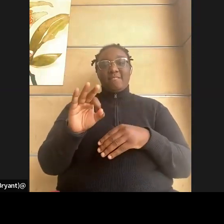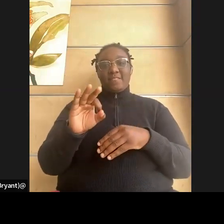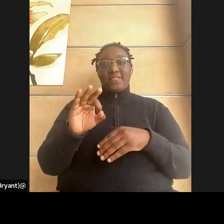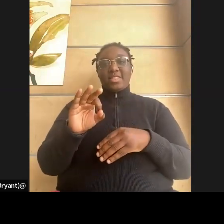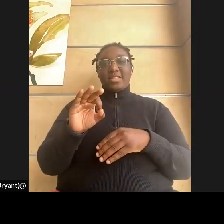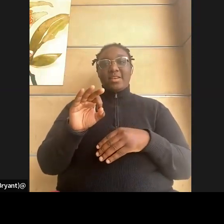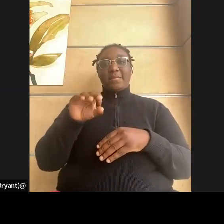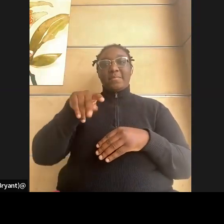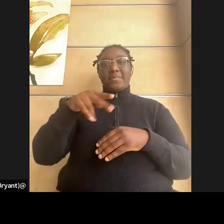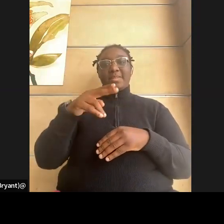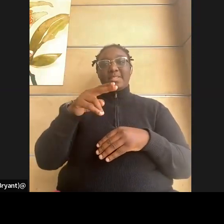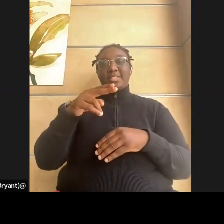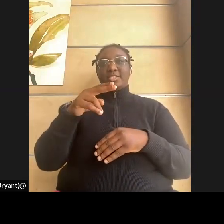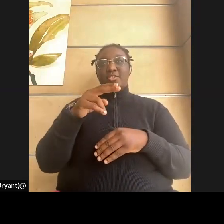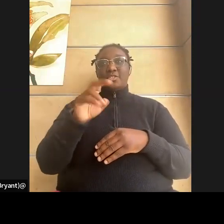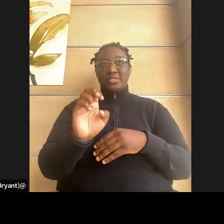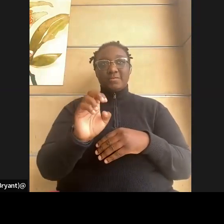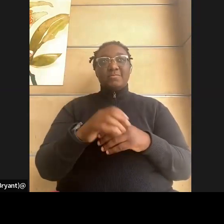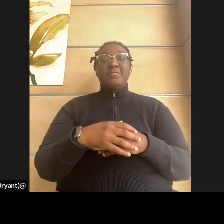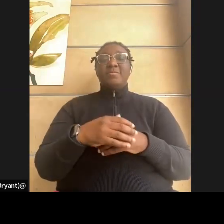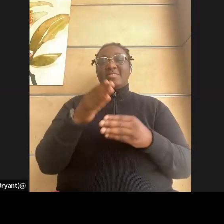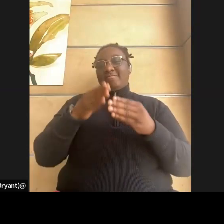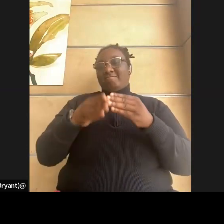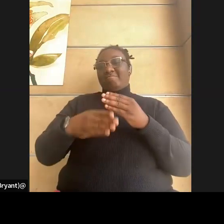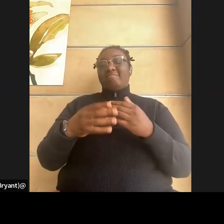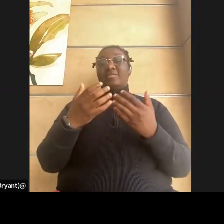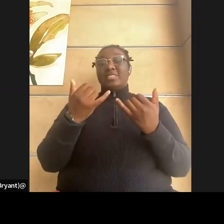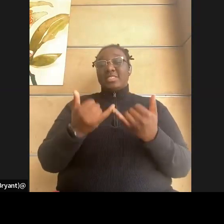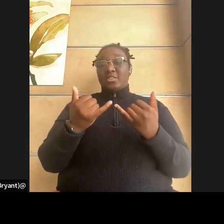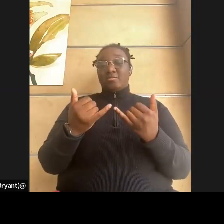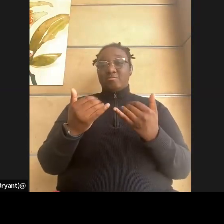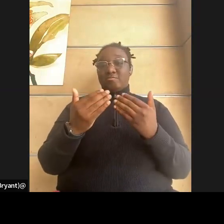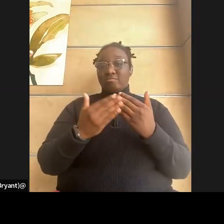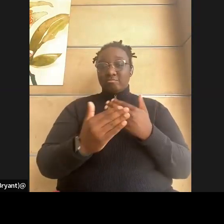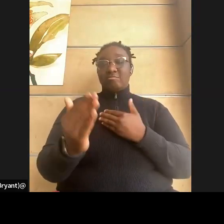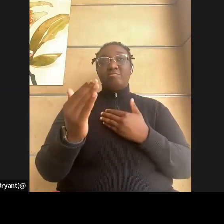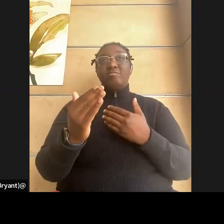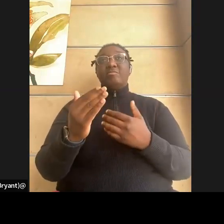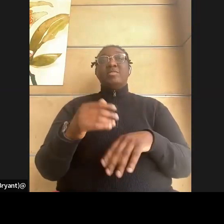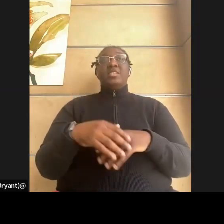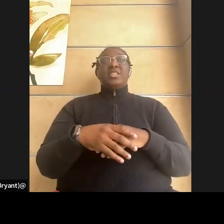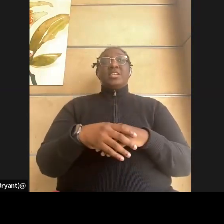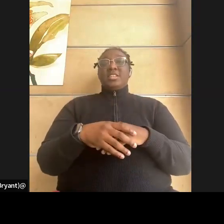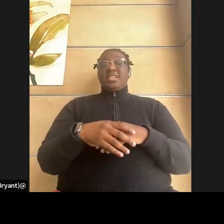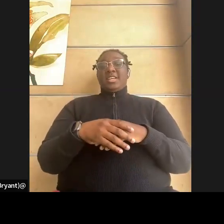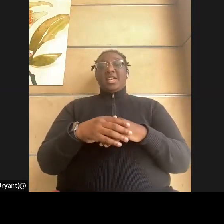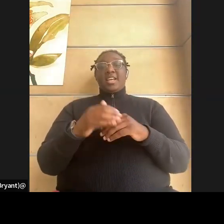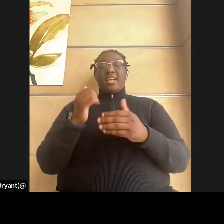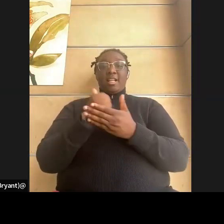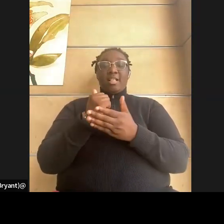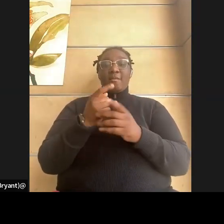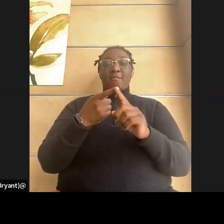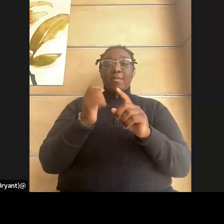It has ended, and based on the guidance from our work group and internally and externally, we